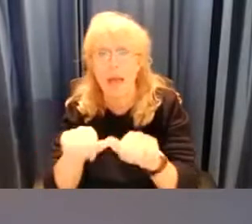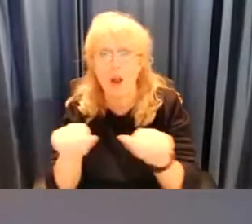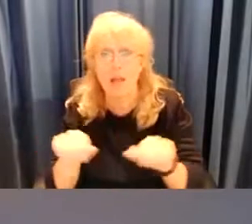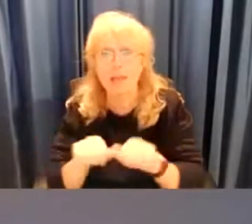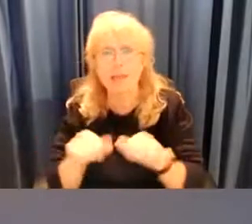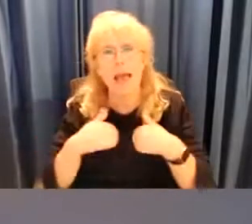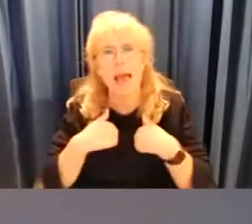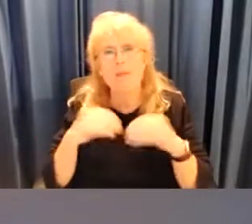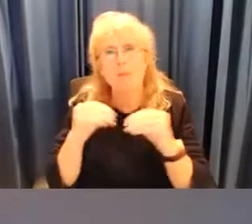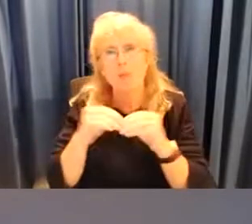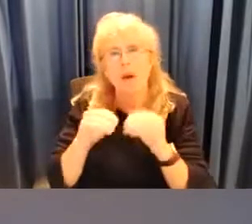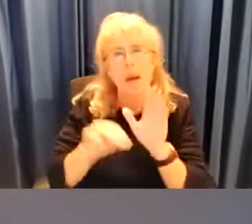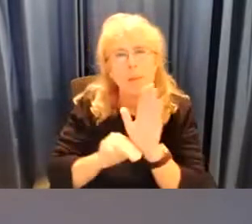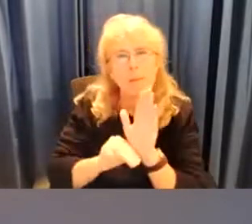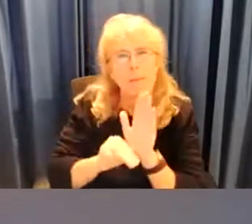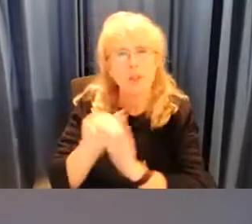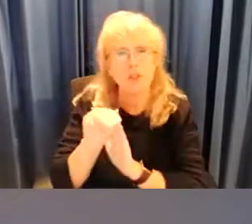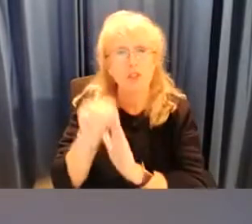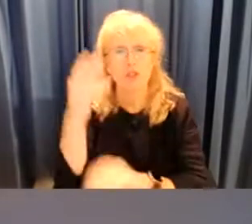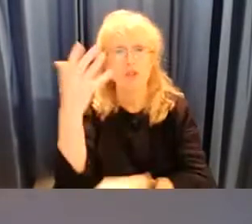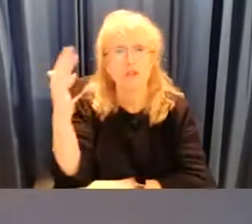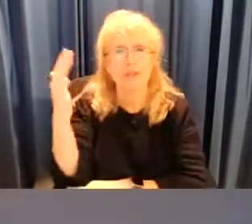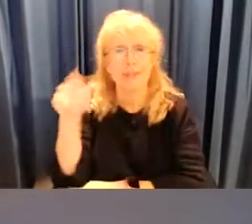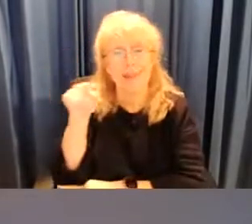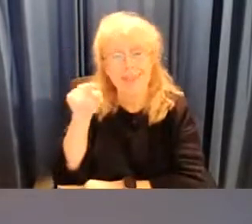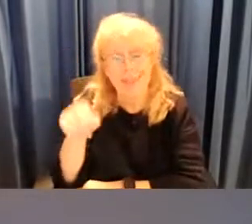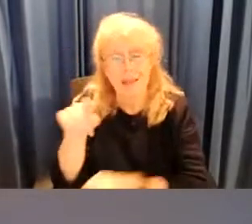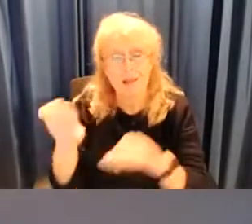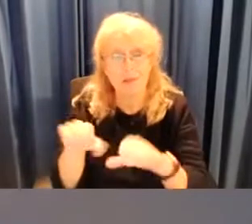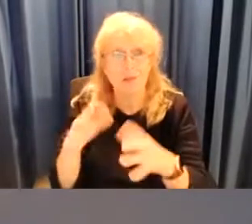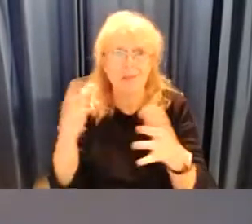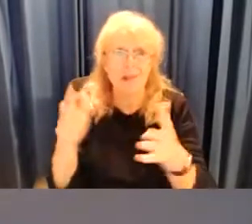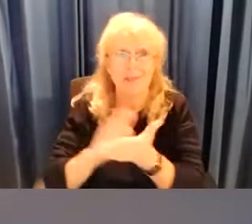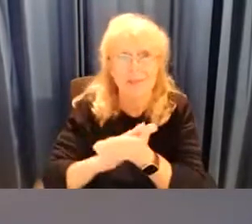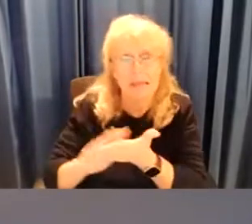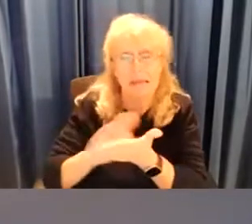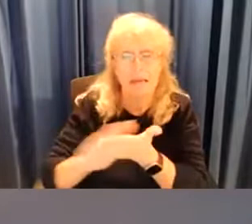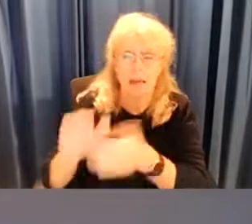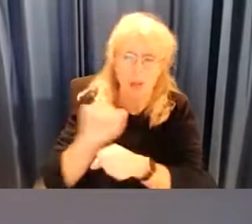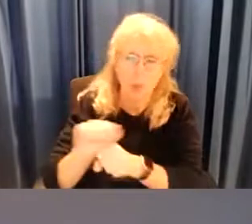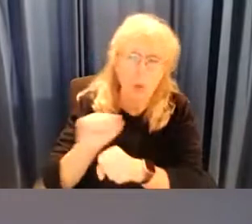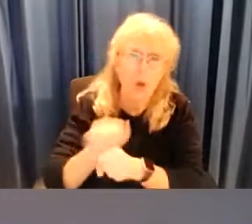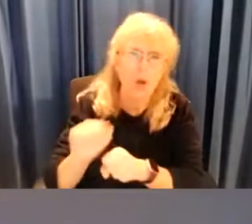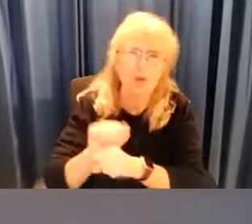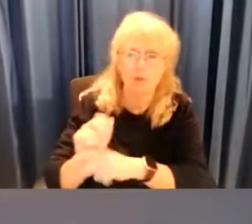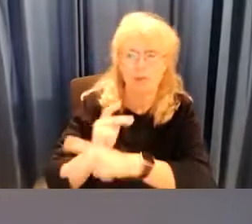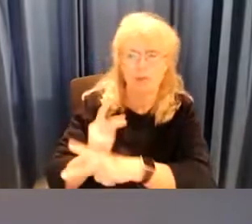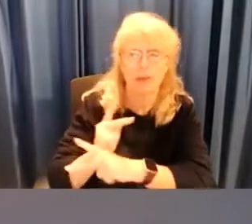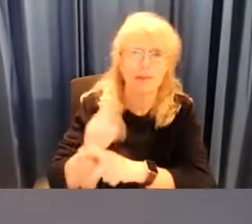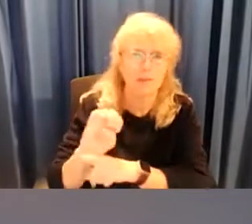trees, which do a lot of the cleaning and work of protecting the environment,